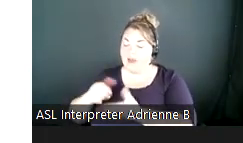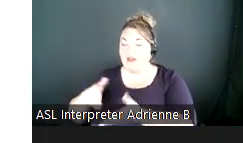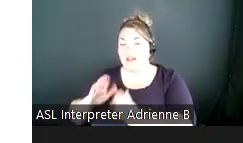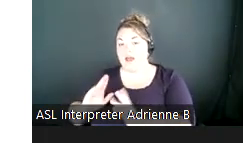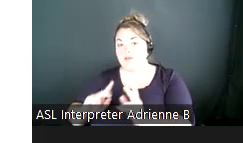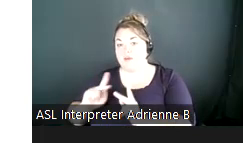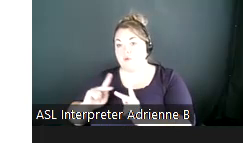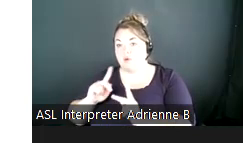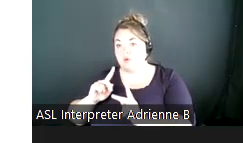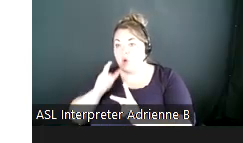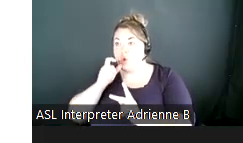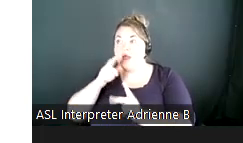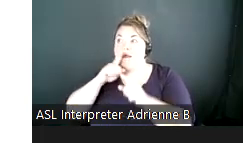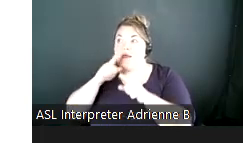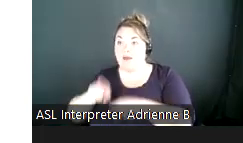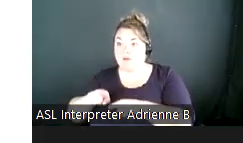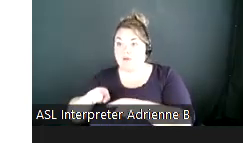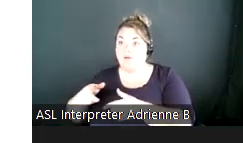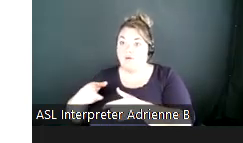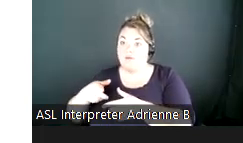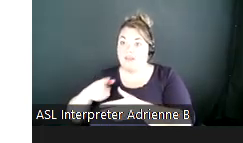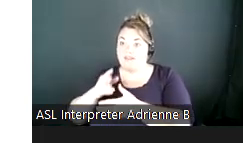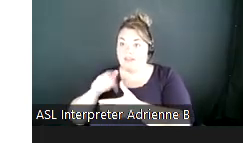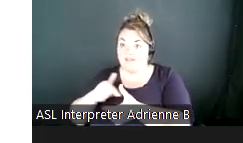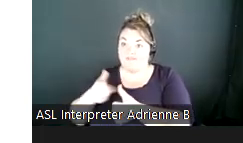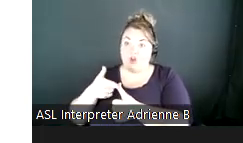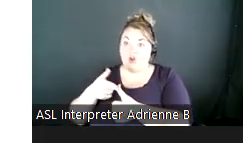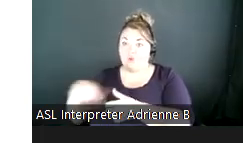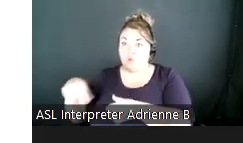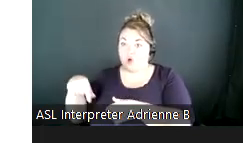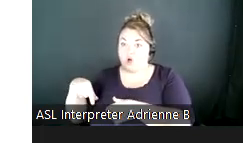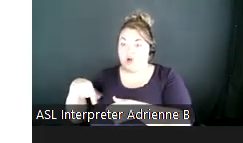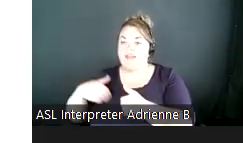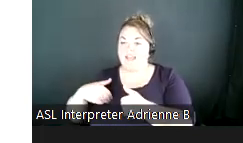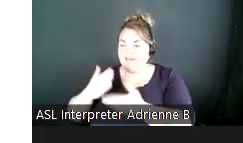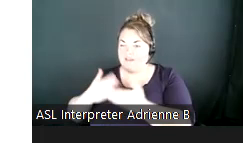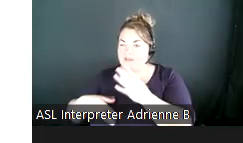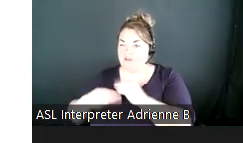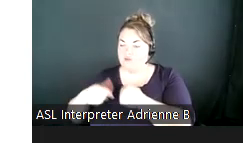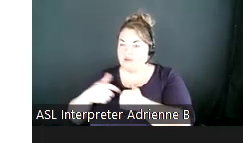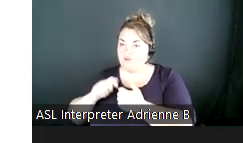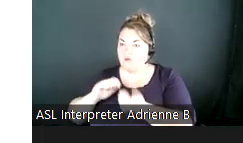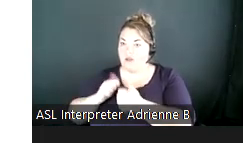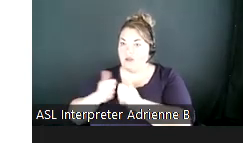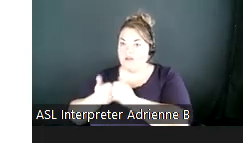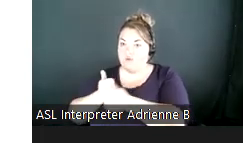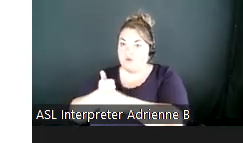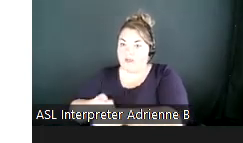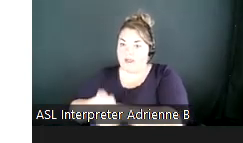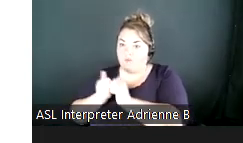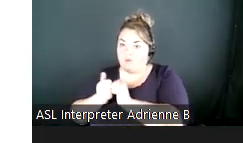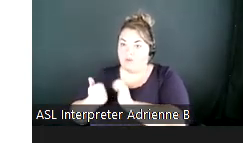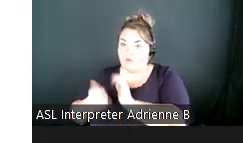happens to fall in that first quarter to have some additional time to come into compliance with the rules. I also want